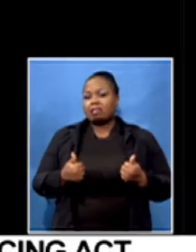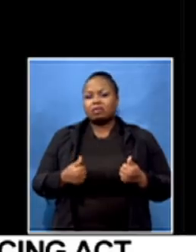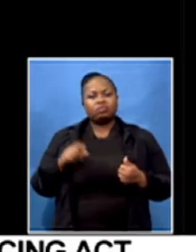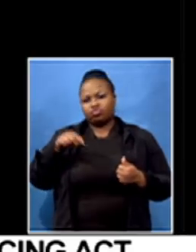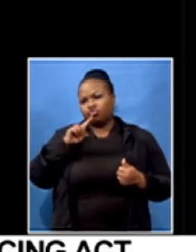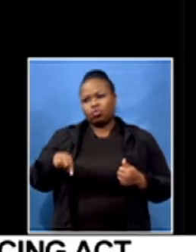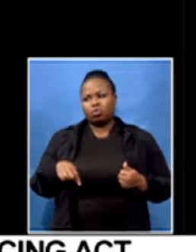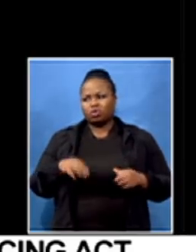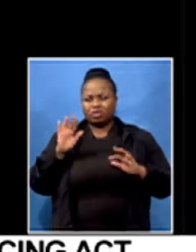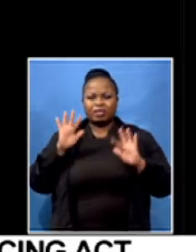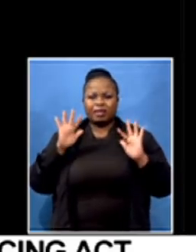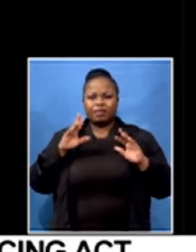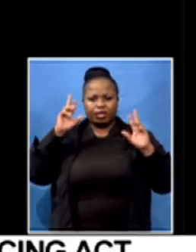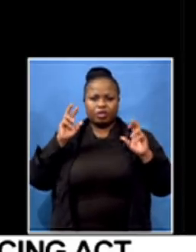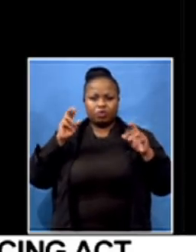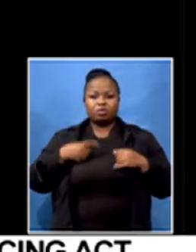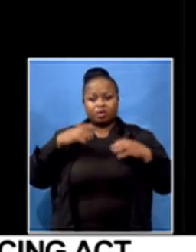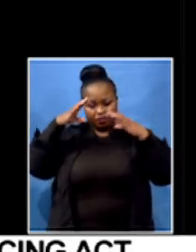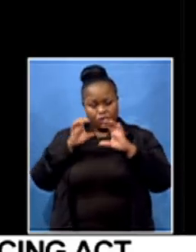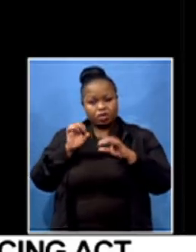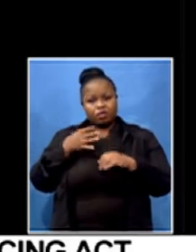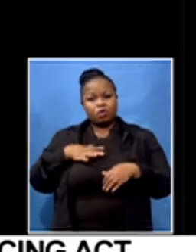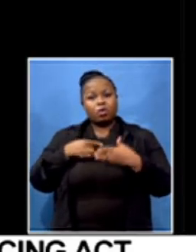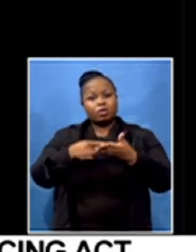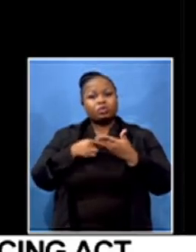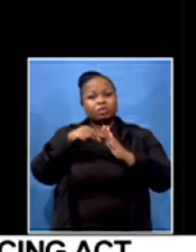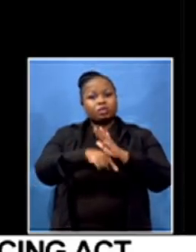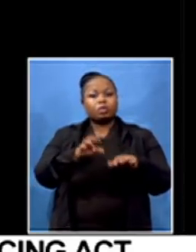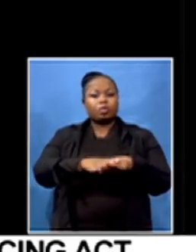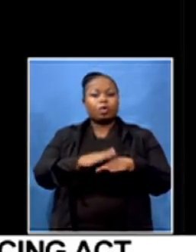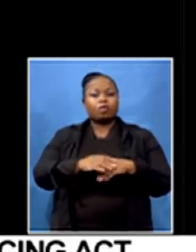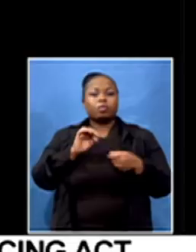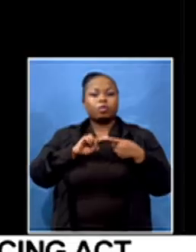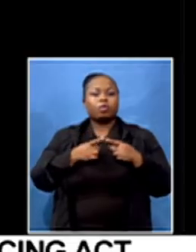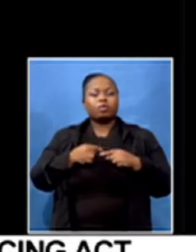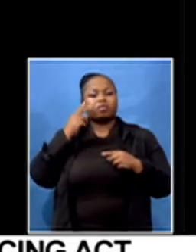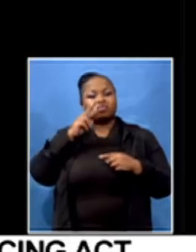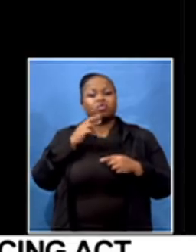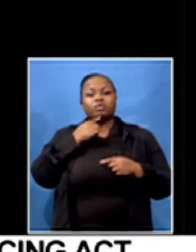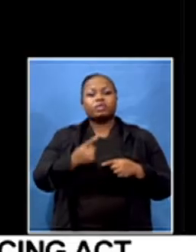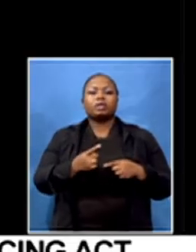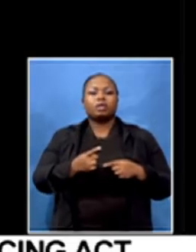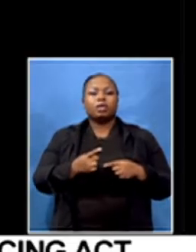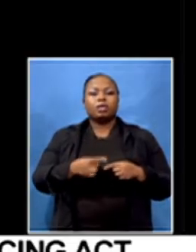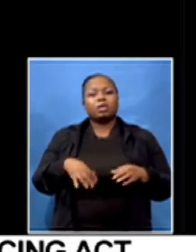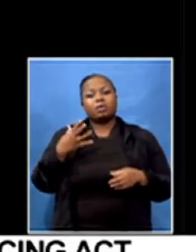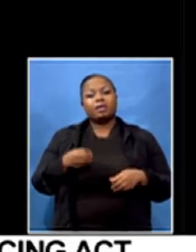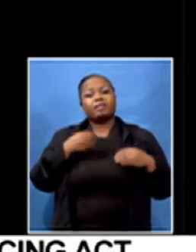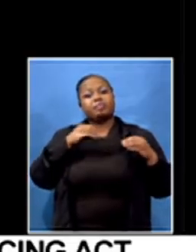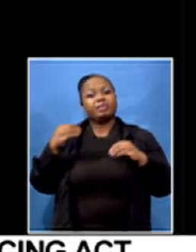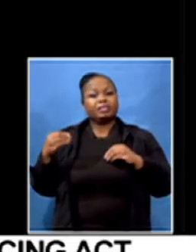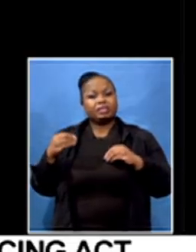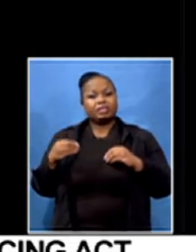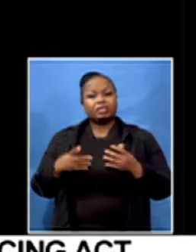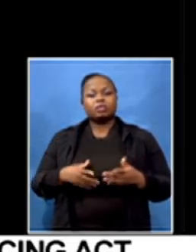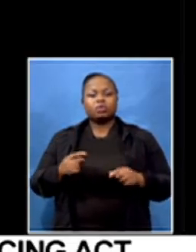let's leave the issue. Let's just focus. If people want to debate the issue from the point of view of saying that they've got businesses and so on, that's